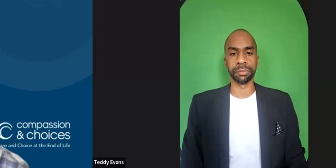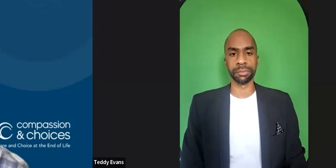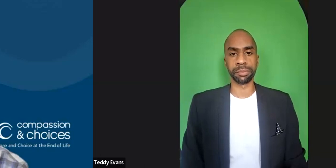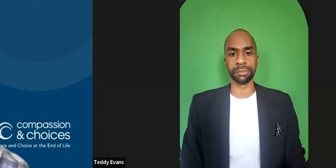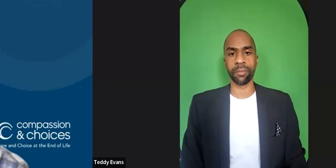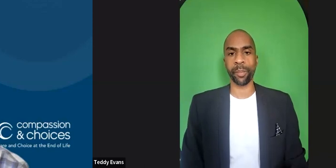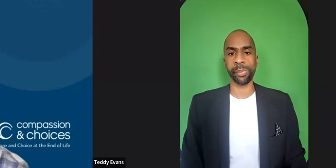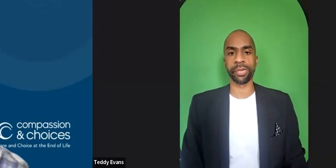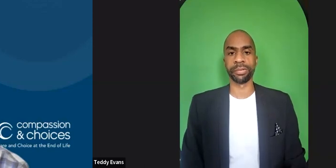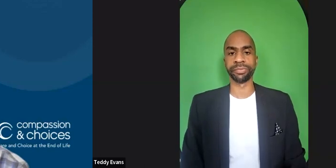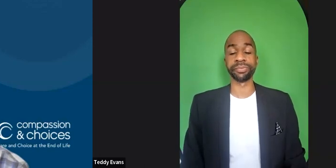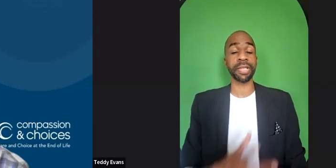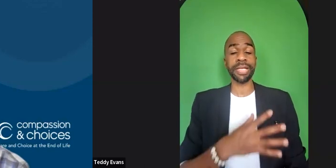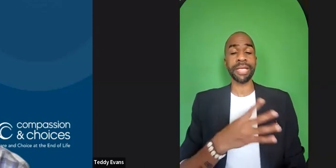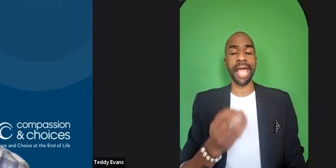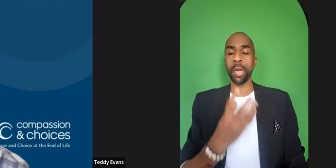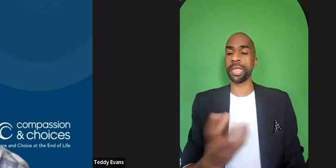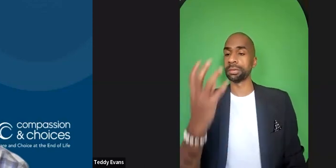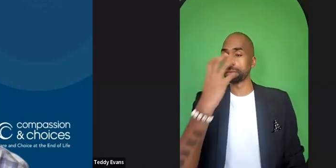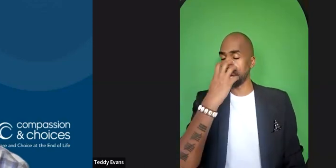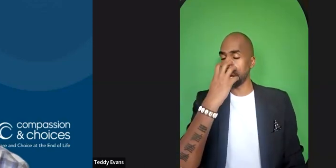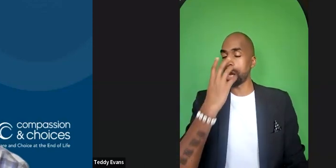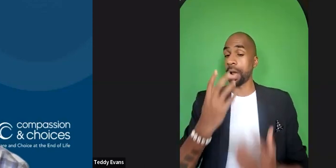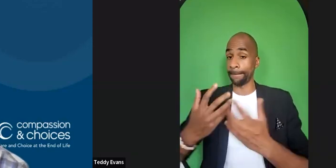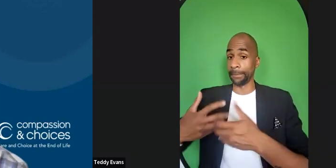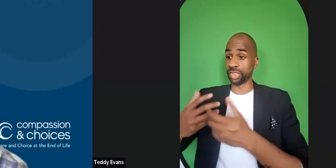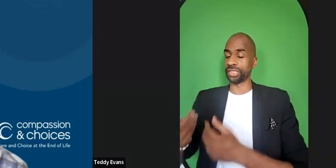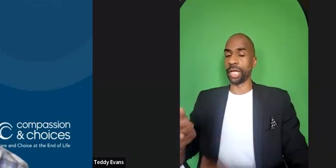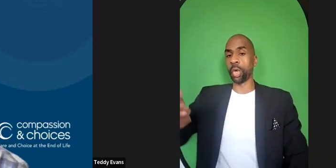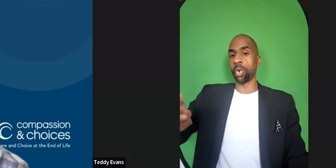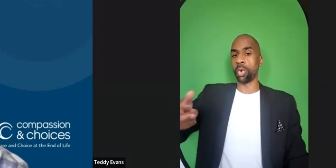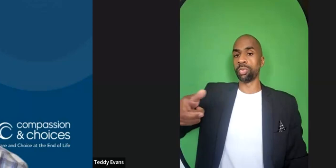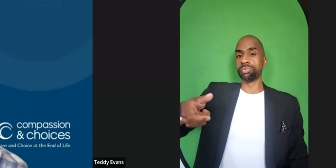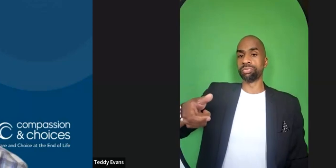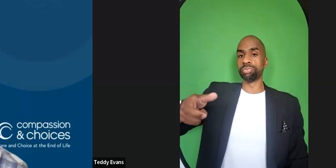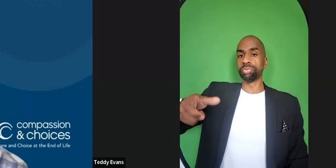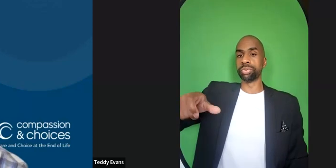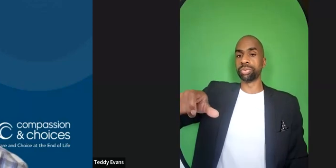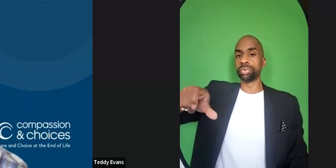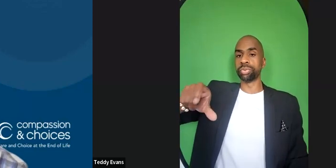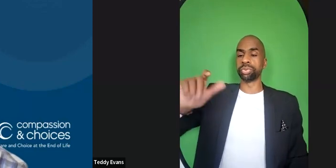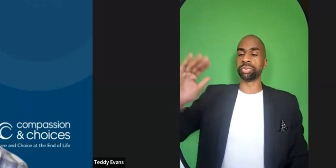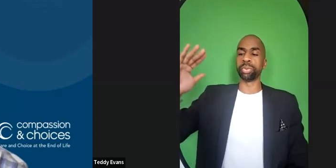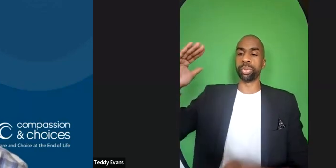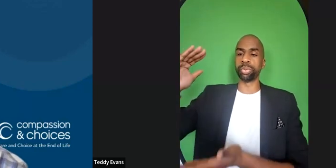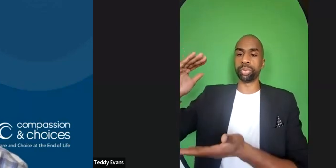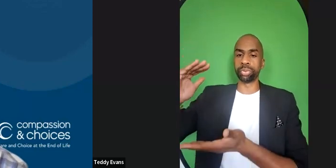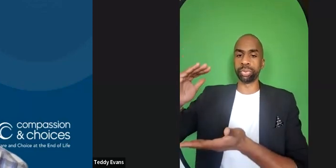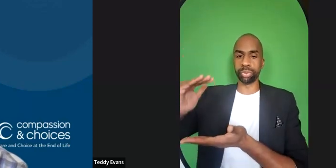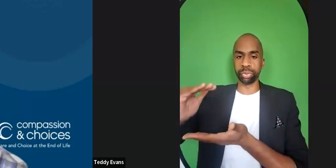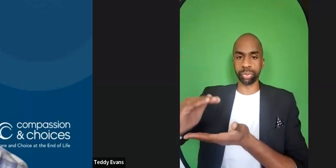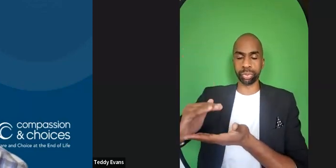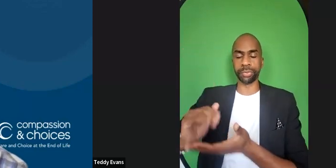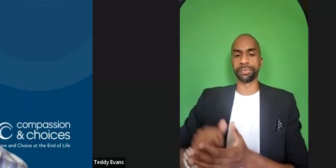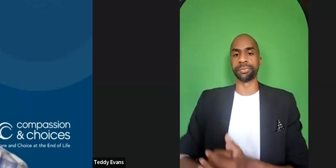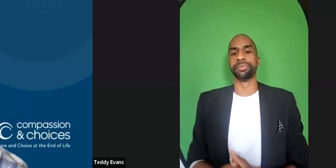would be turned down, and the tube may or may not be removed ultimately. But I